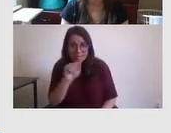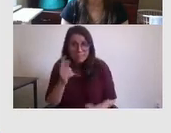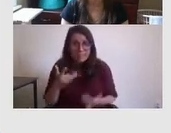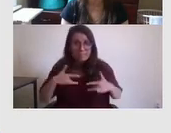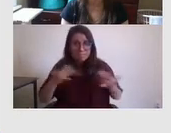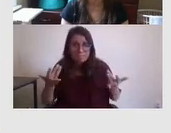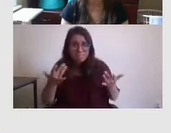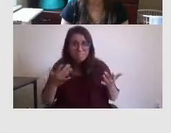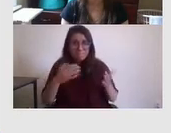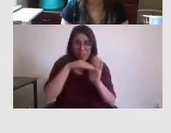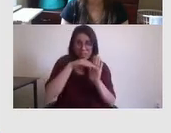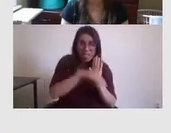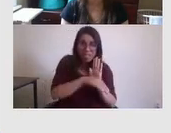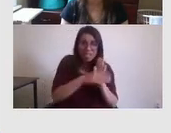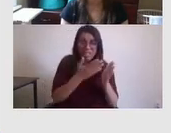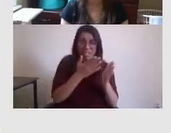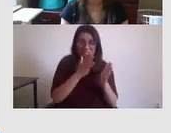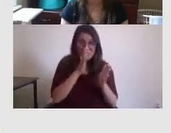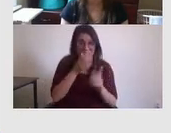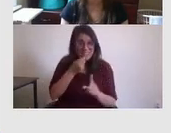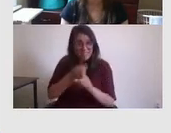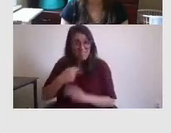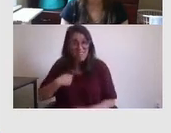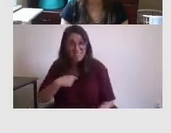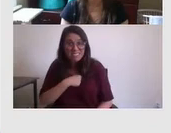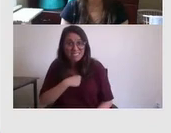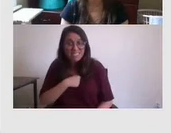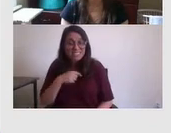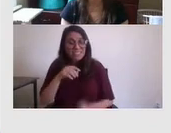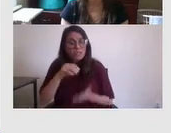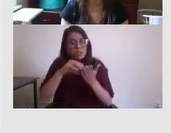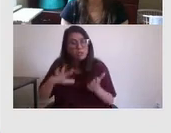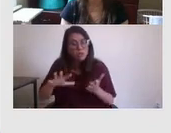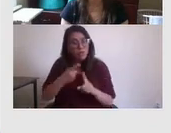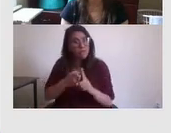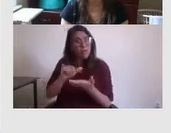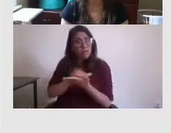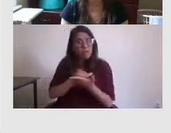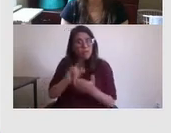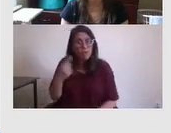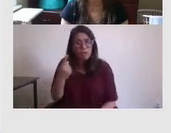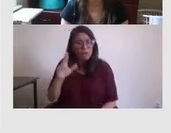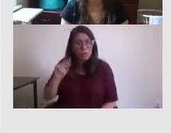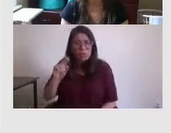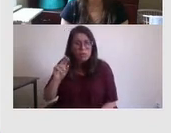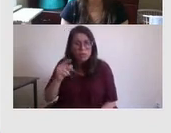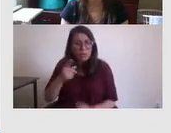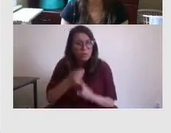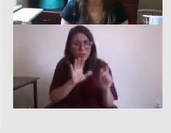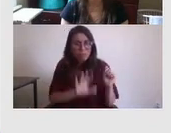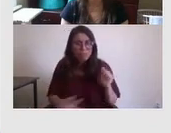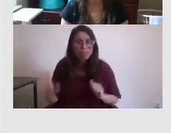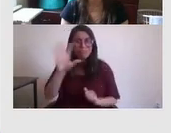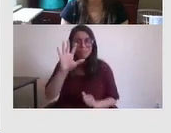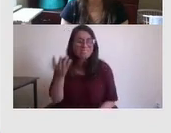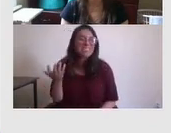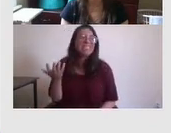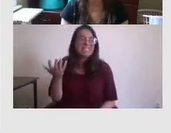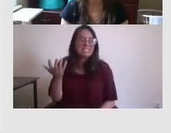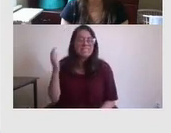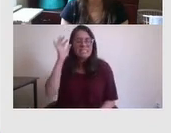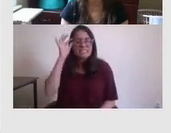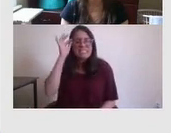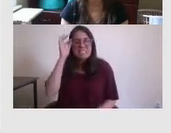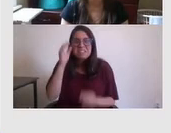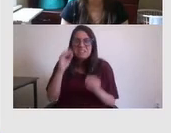is going to impact us, because certainly our students come from a variety of places, and so more to come